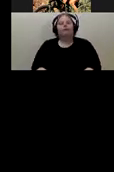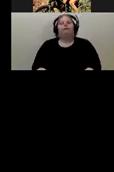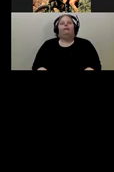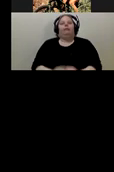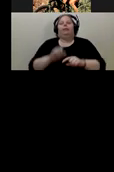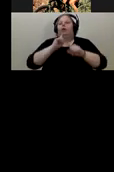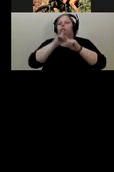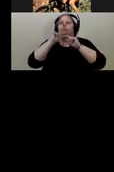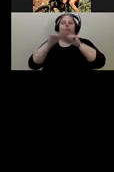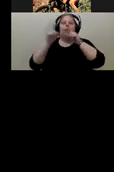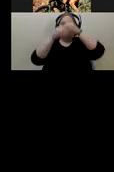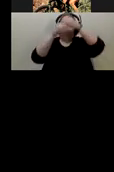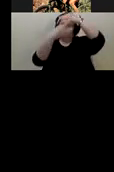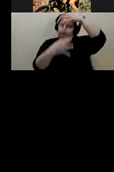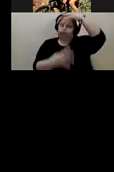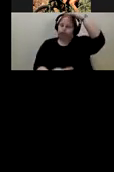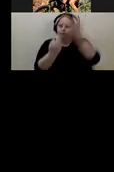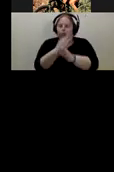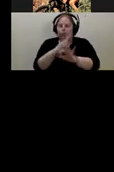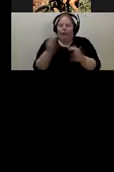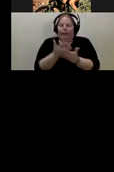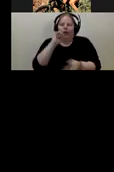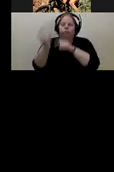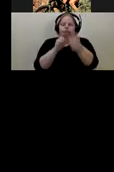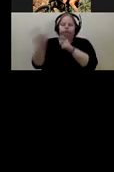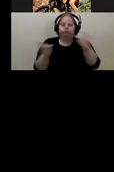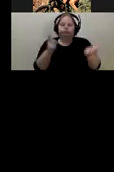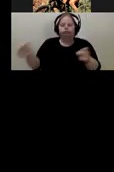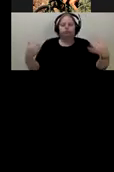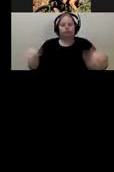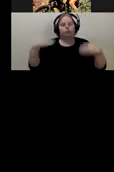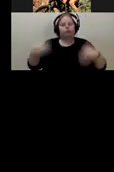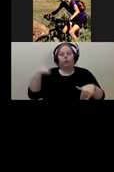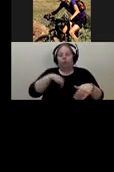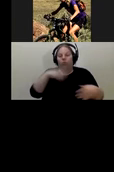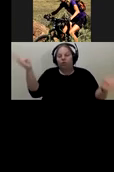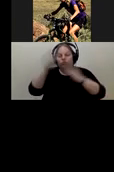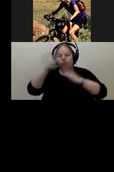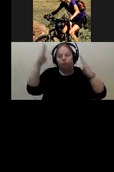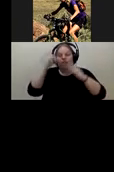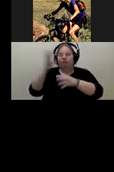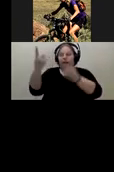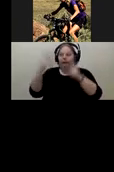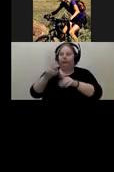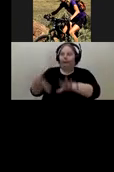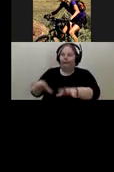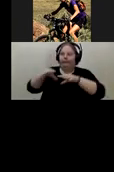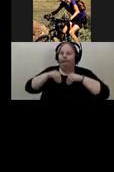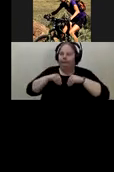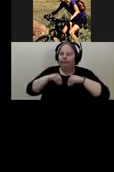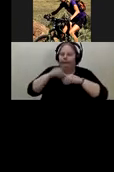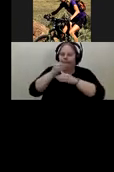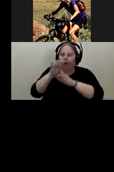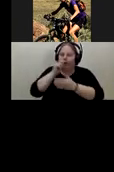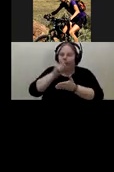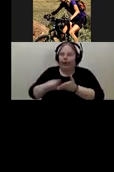kinds of goodies and free things. And I mean, we get in trouble if you take, if you get a free